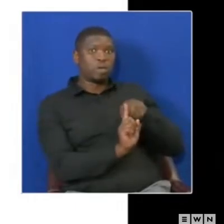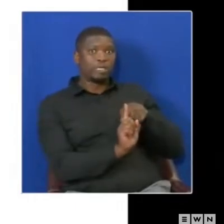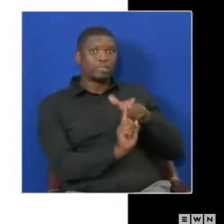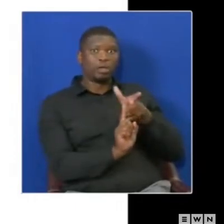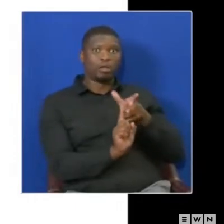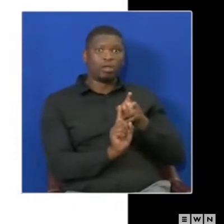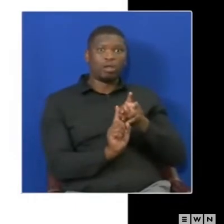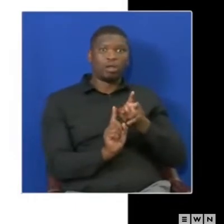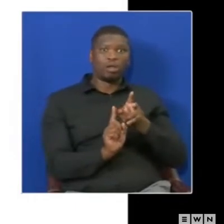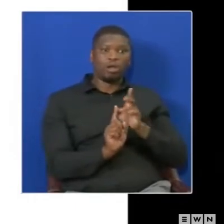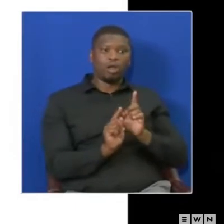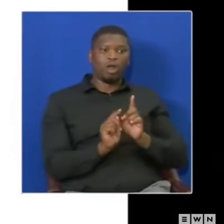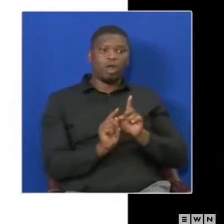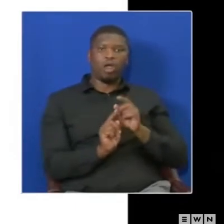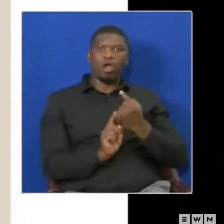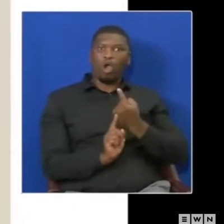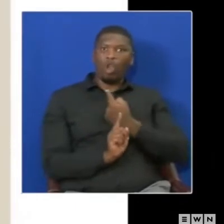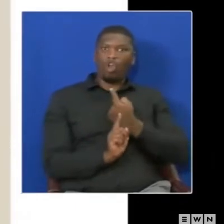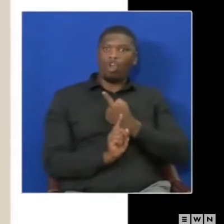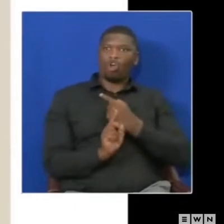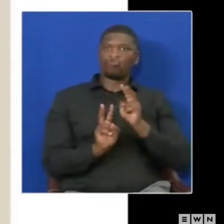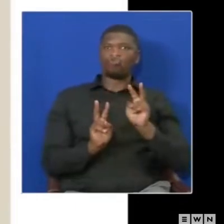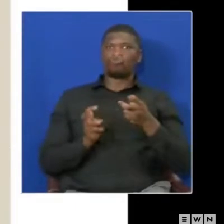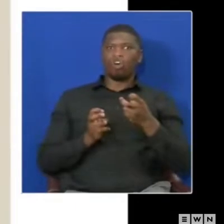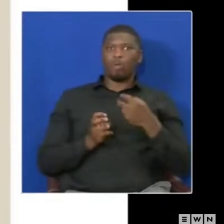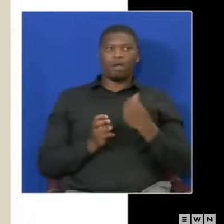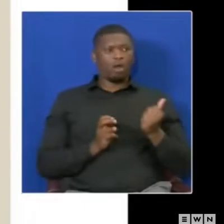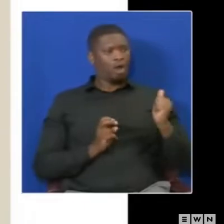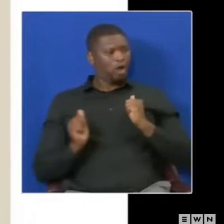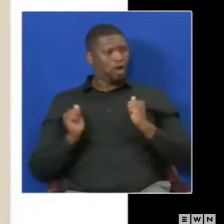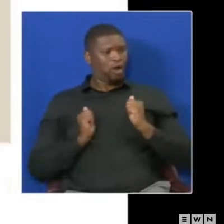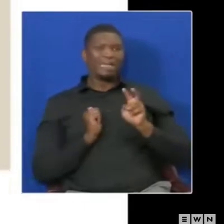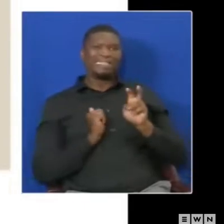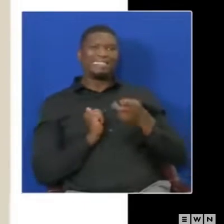Unit with 1.3 million rand in a bag."